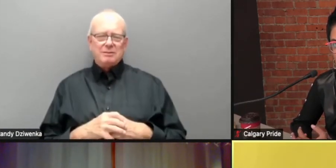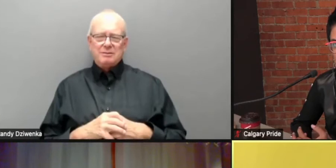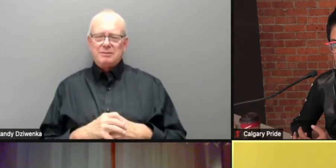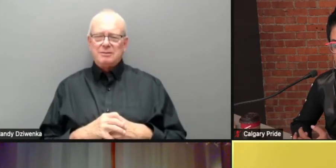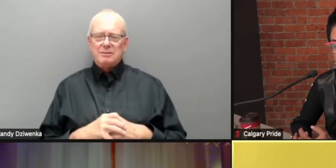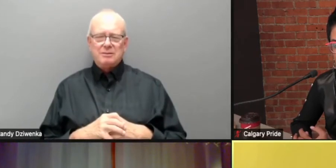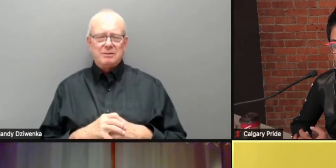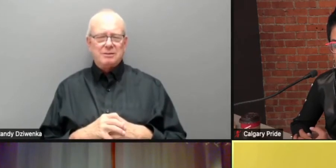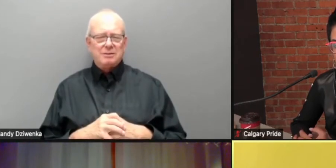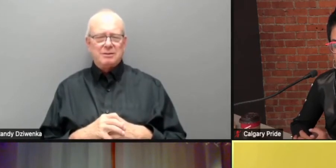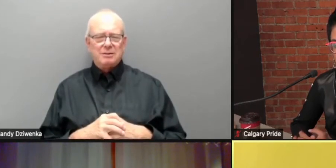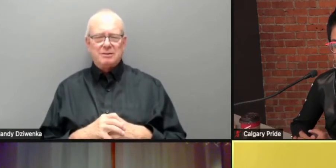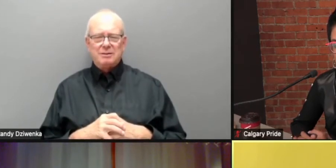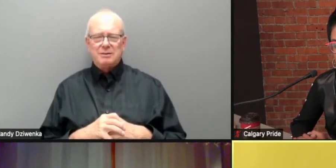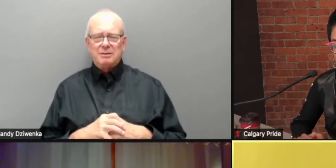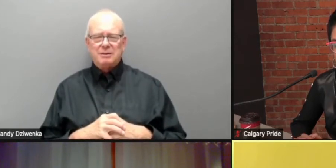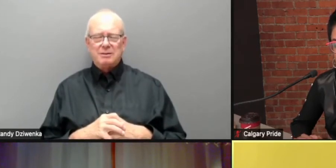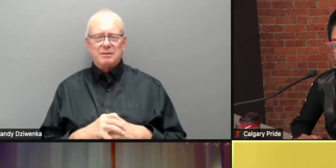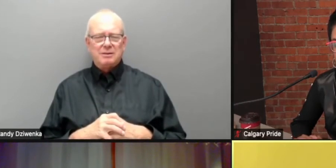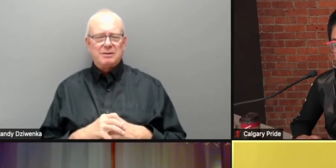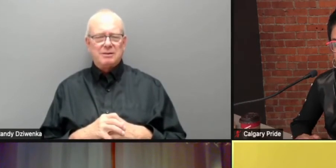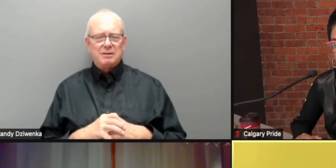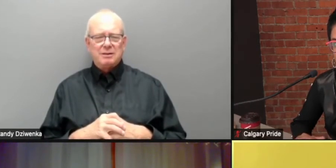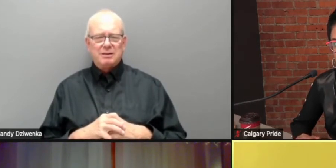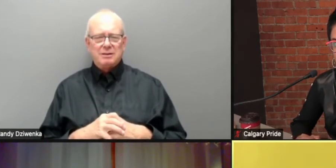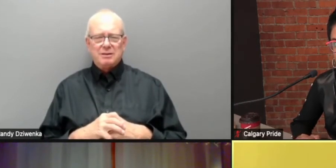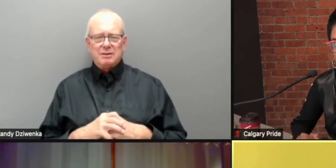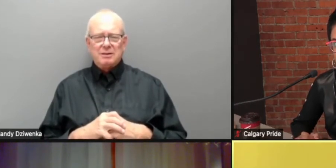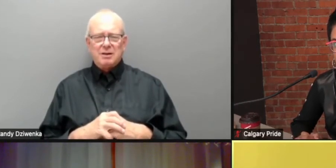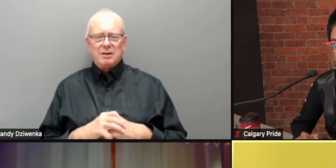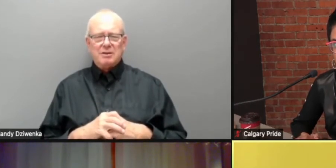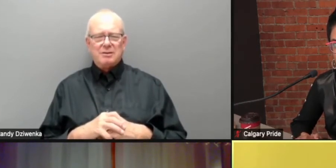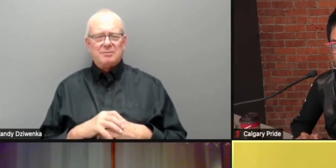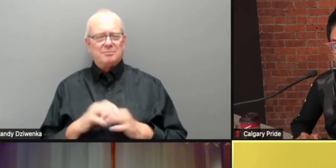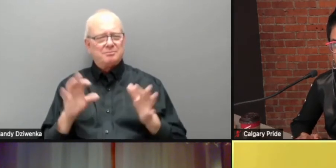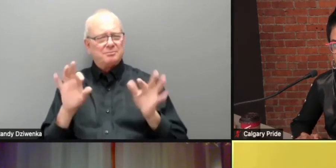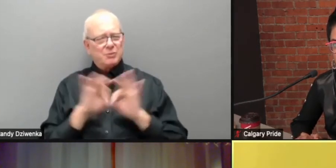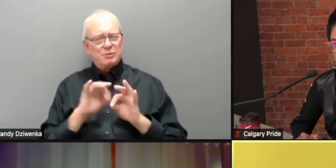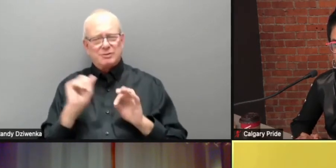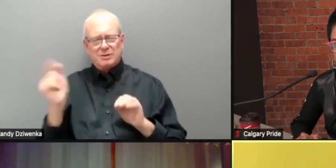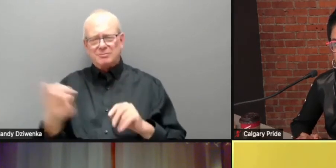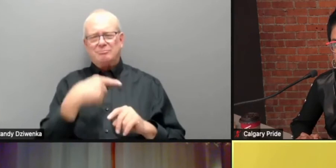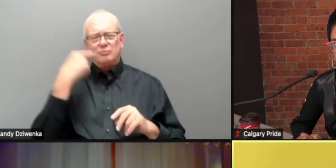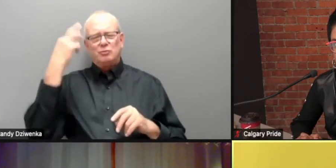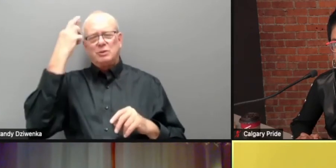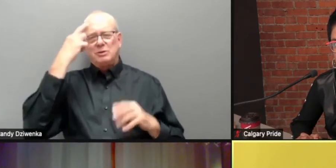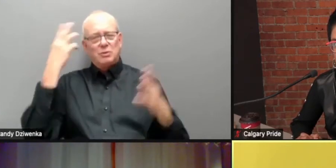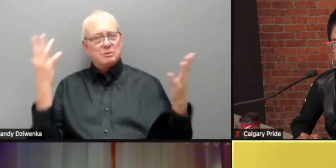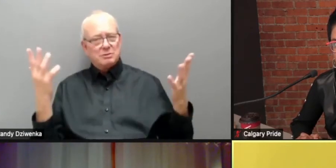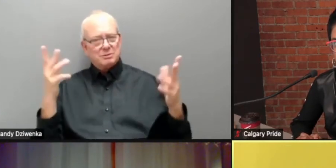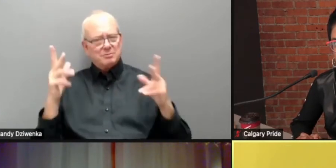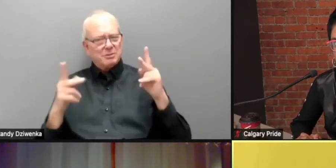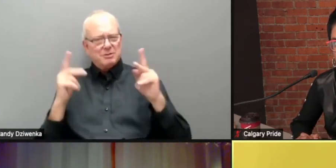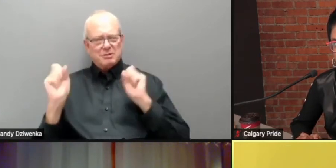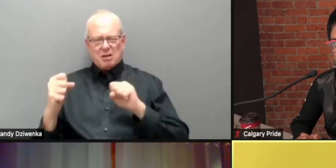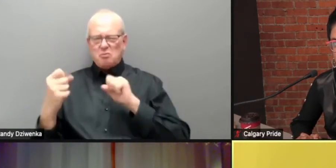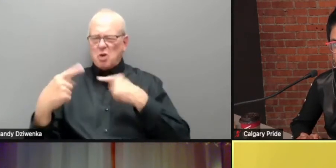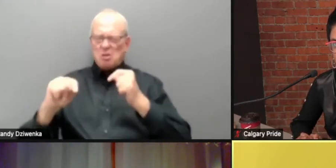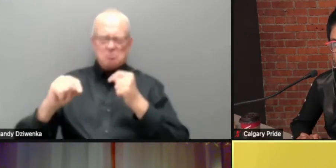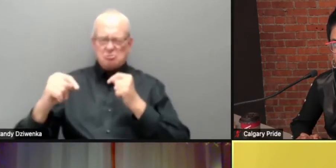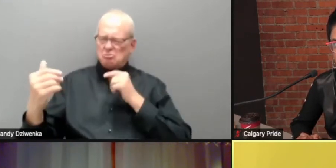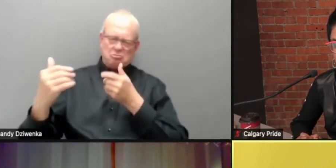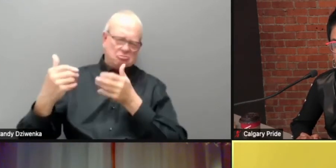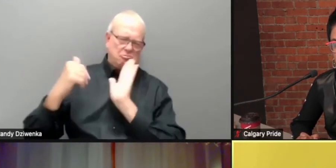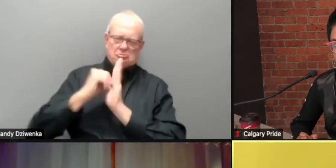that no matter whatever people try to divide us and put borders between us, we